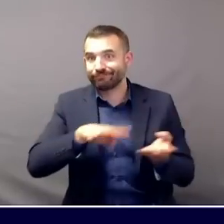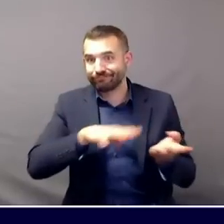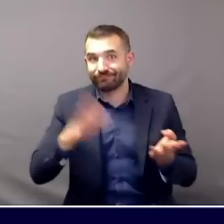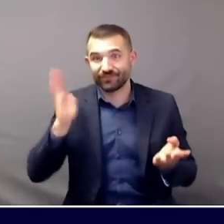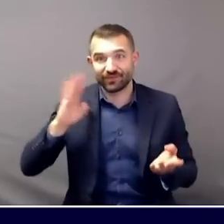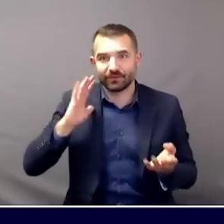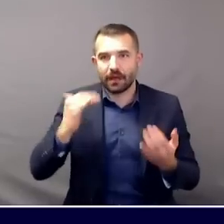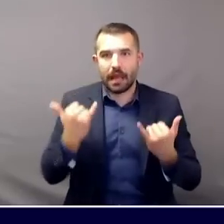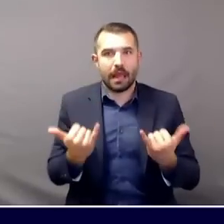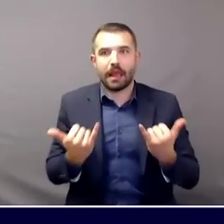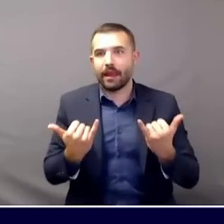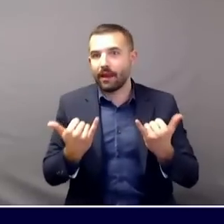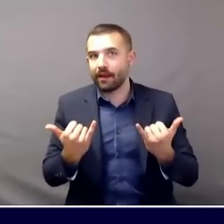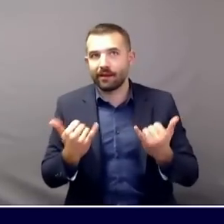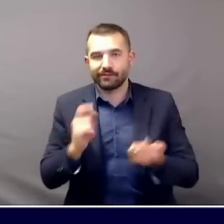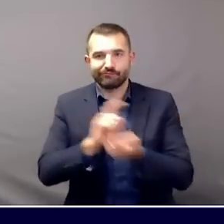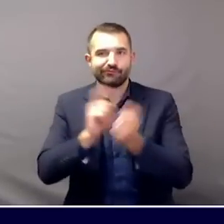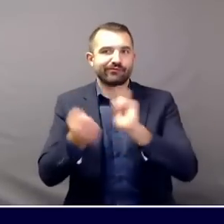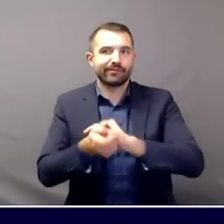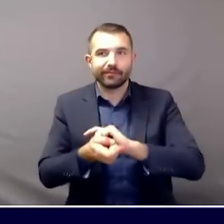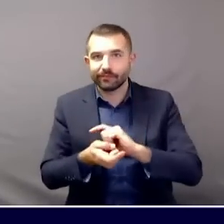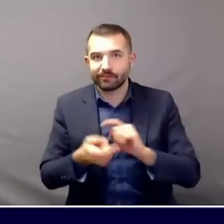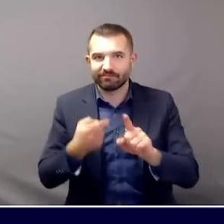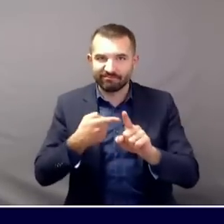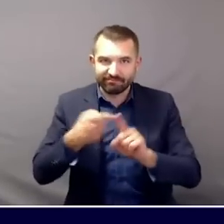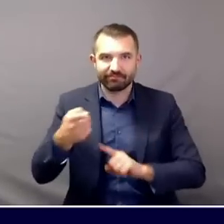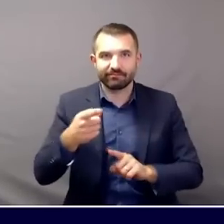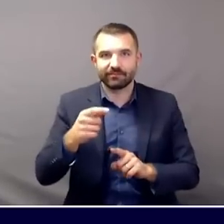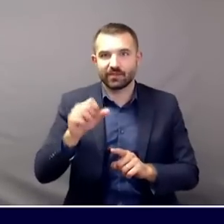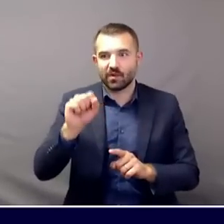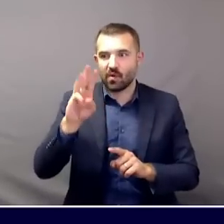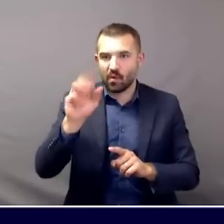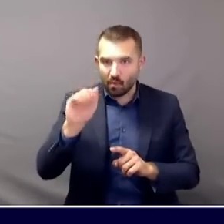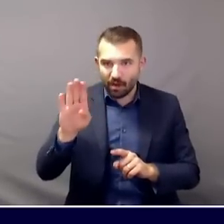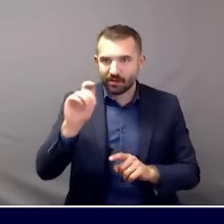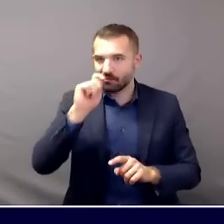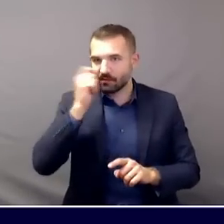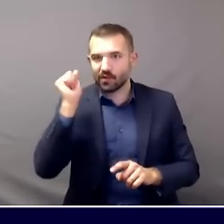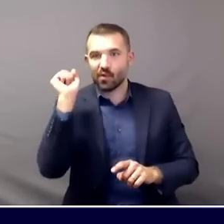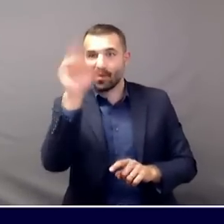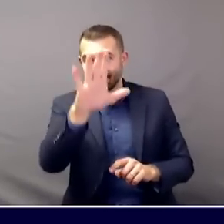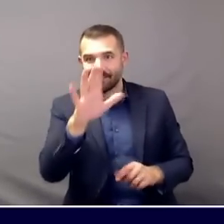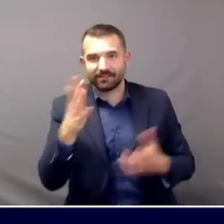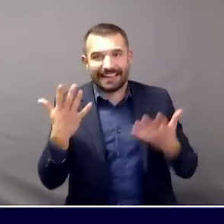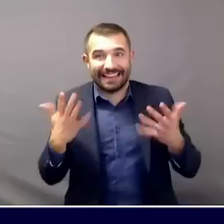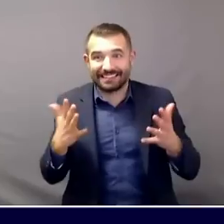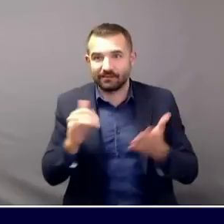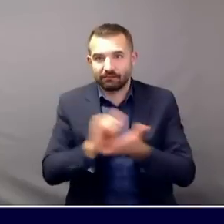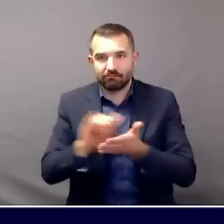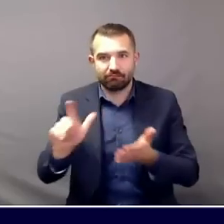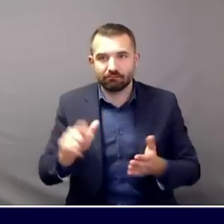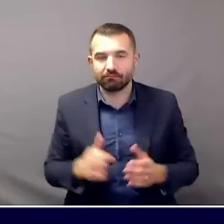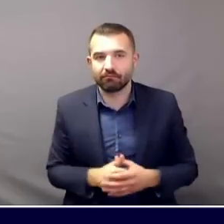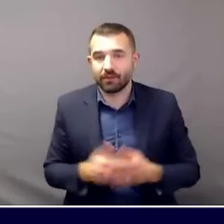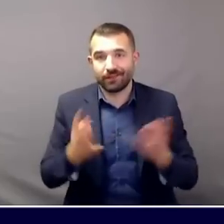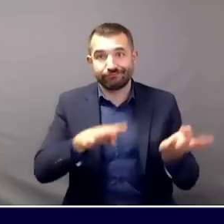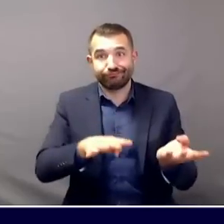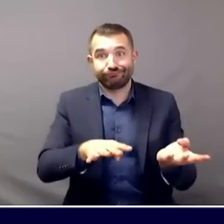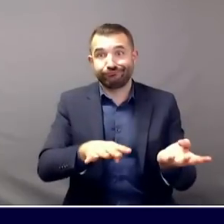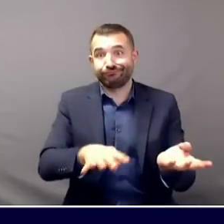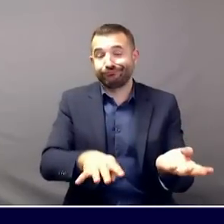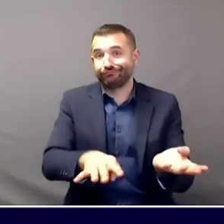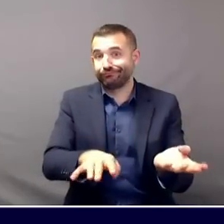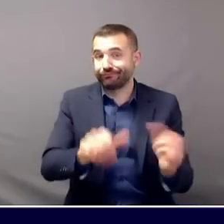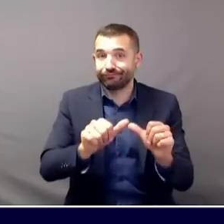that to make sure that we could continue to process samples coming in a timely way. That's why today we announced that we're going to support